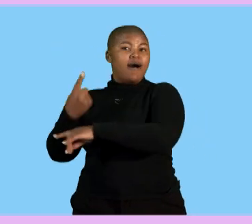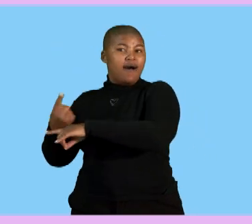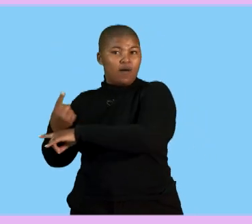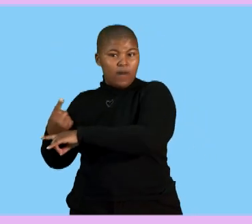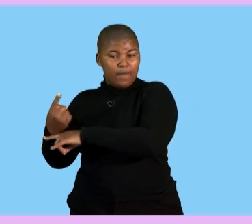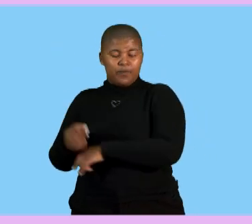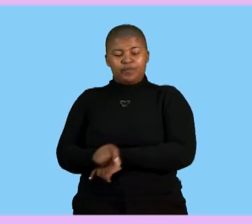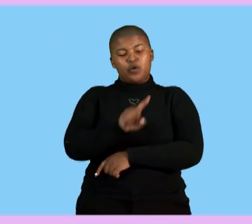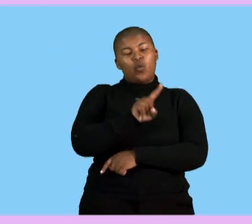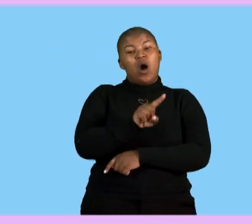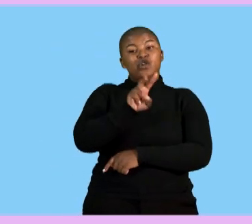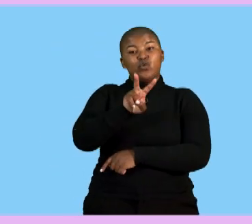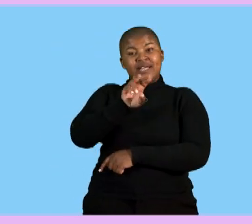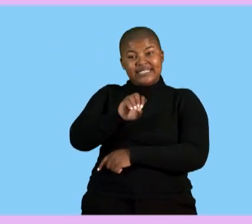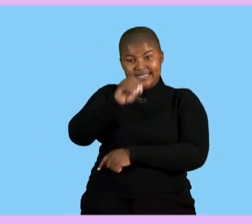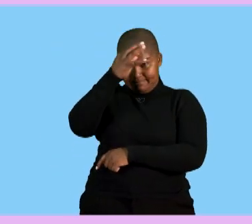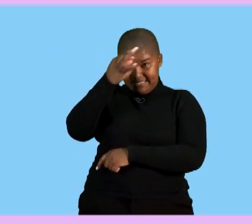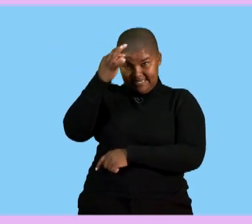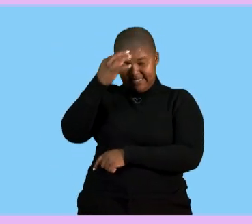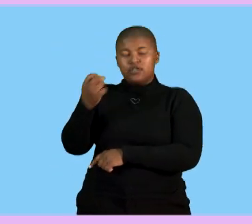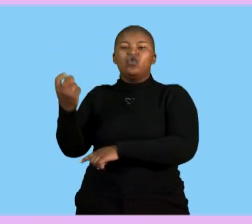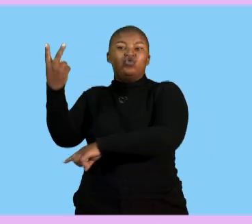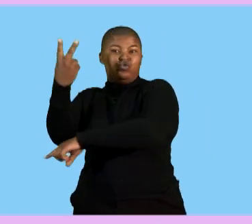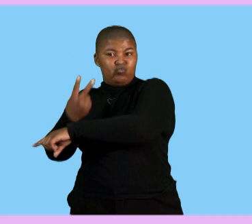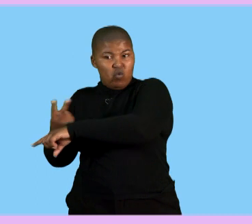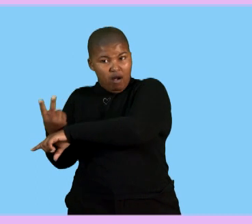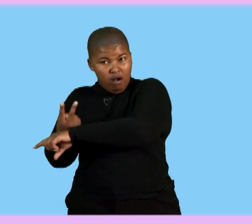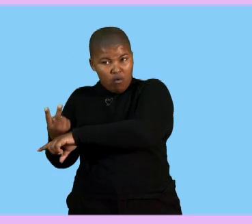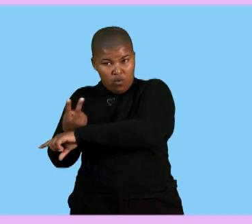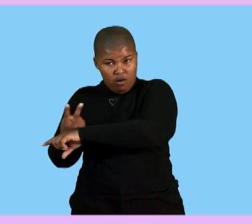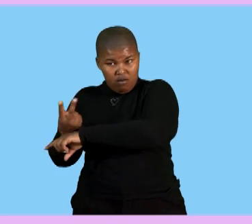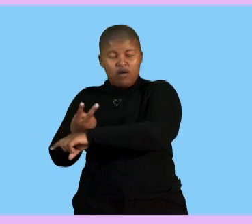minutes will be 2 hours,